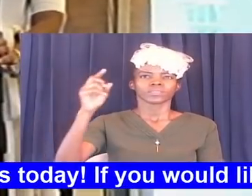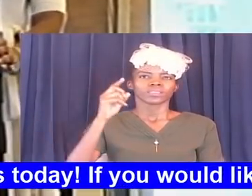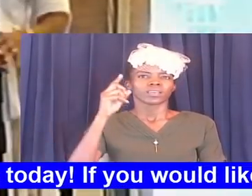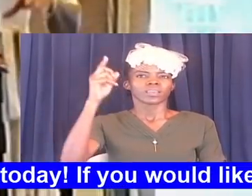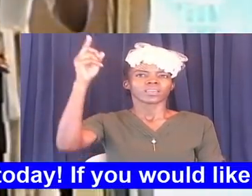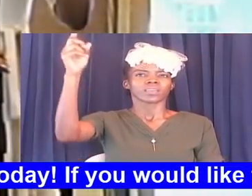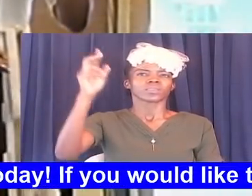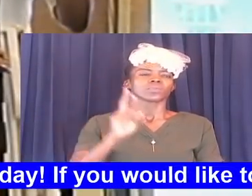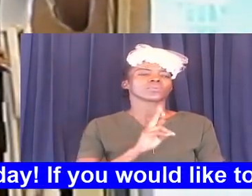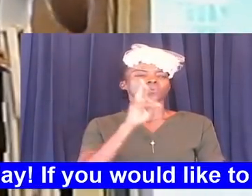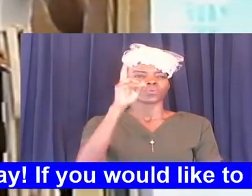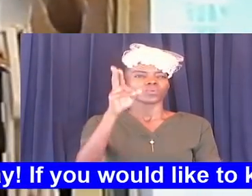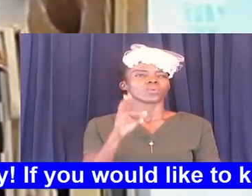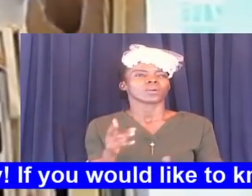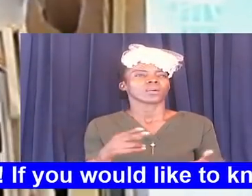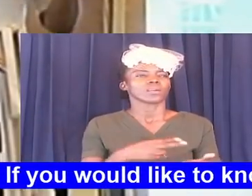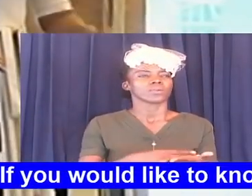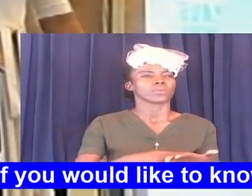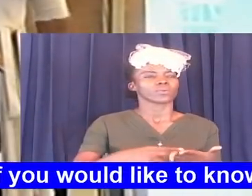Walk righteously